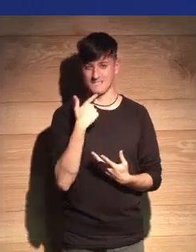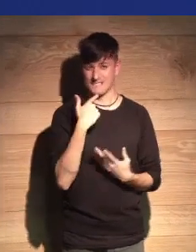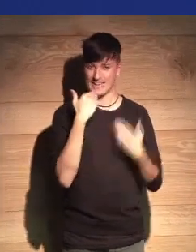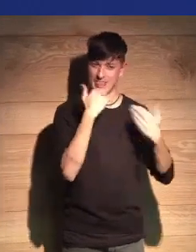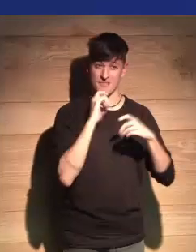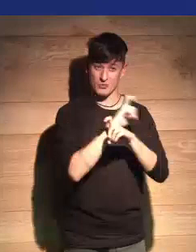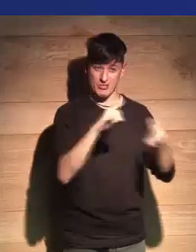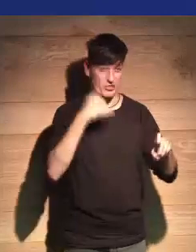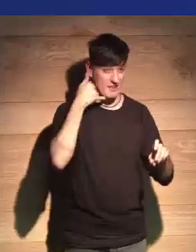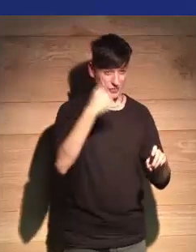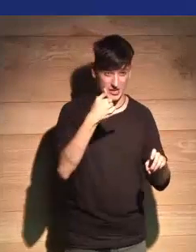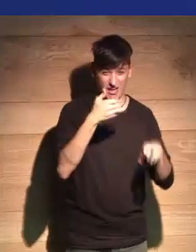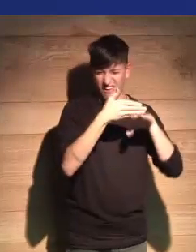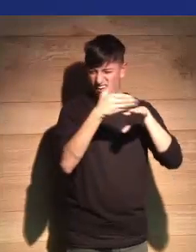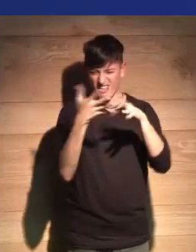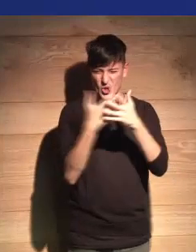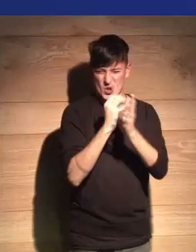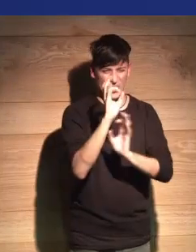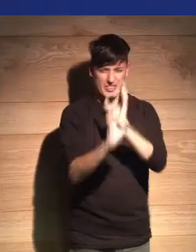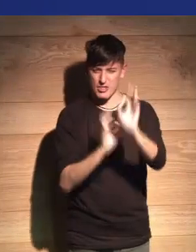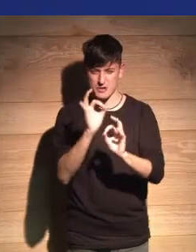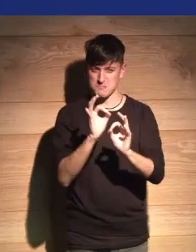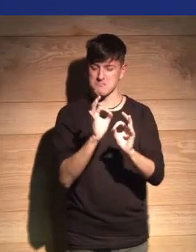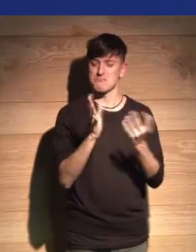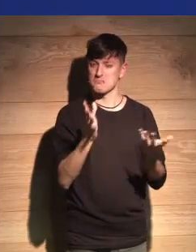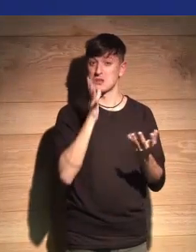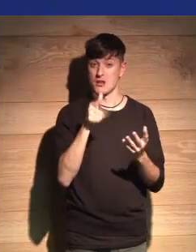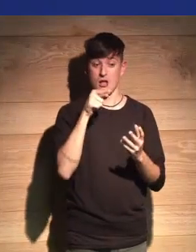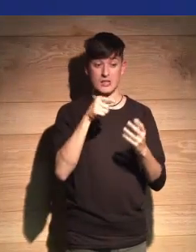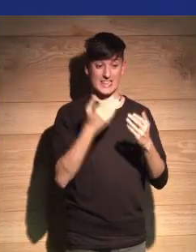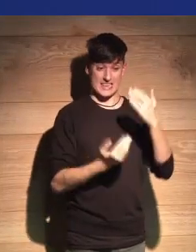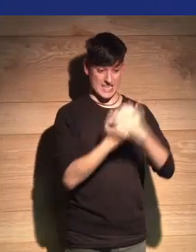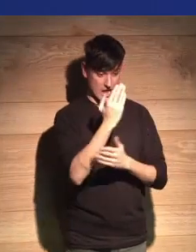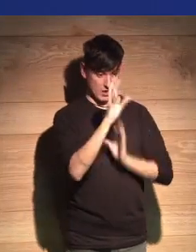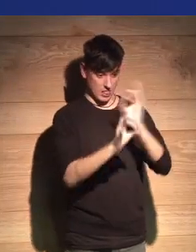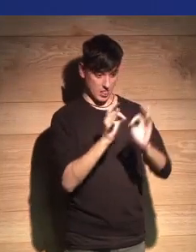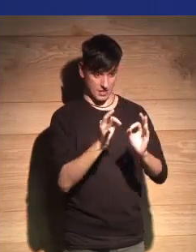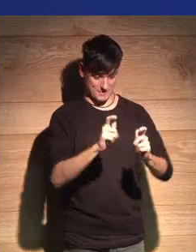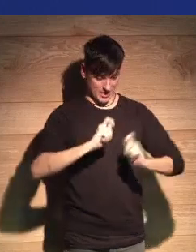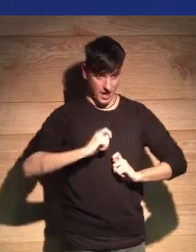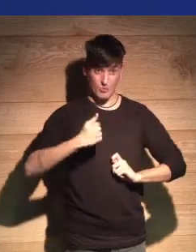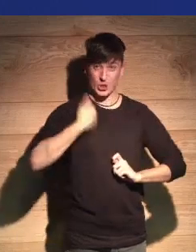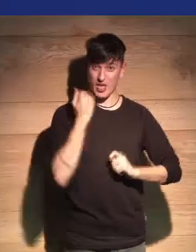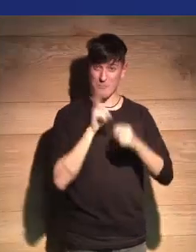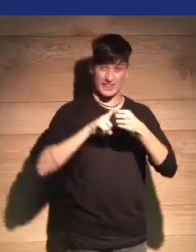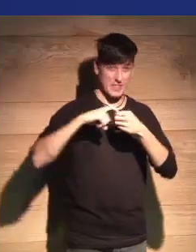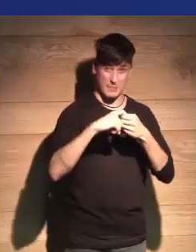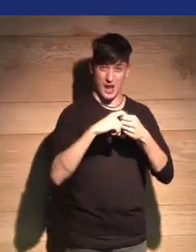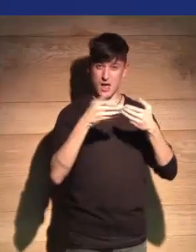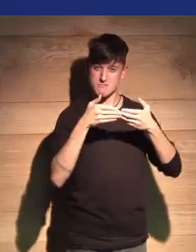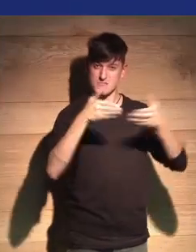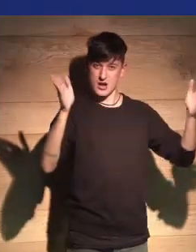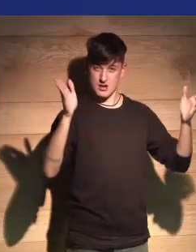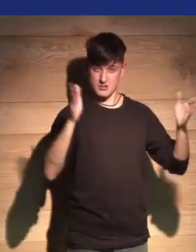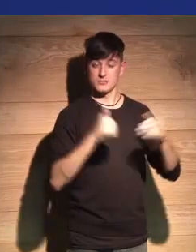to thank the Telefónica Foundation and the other organizers for giving me the opportunity